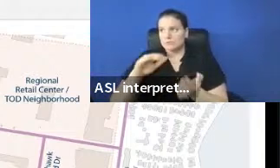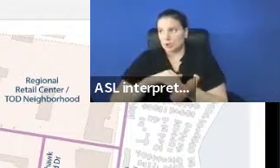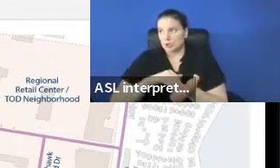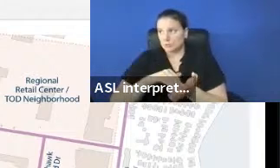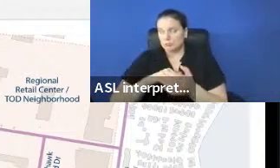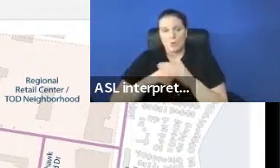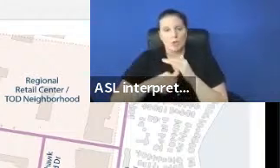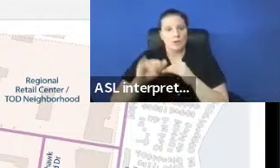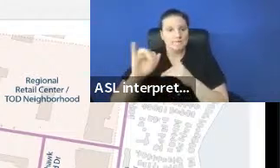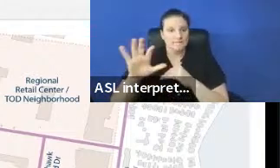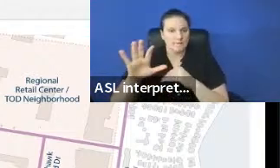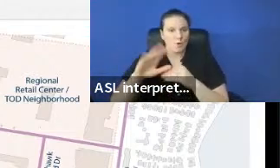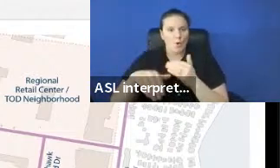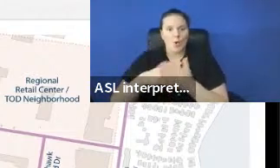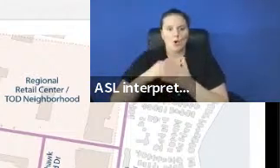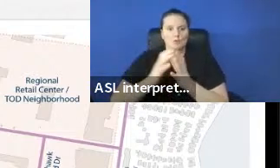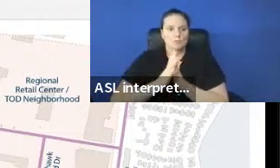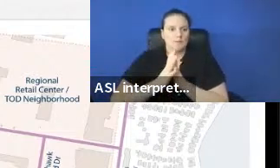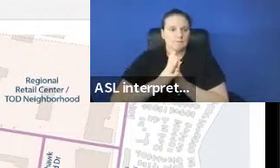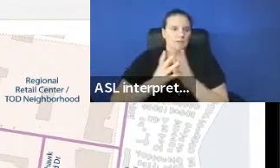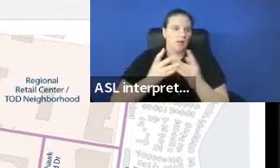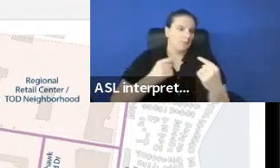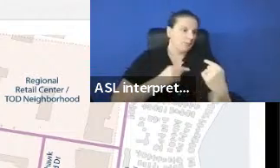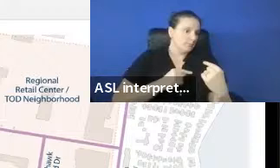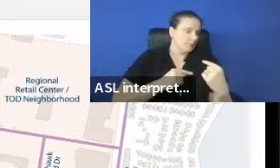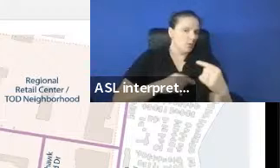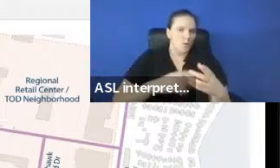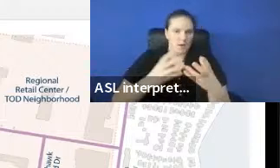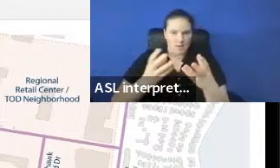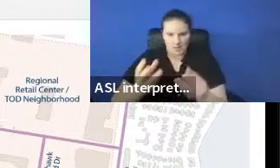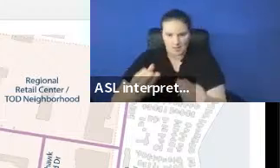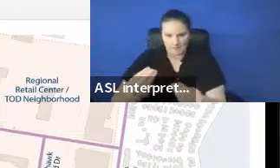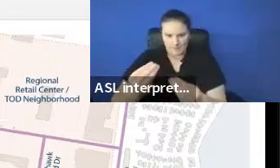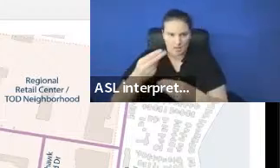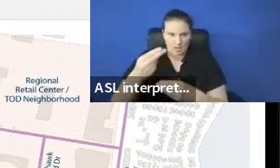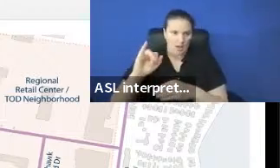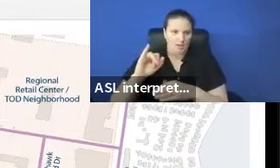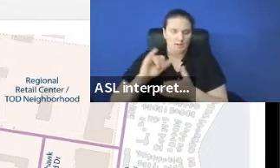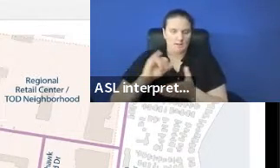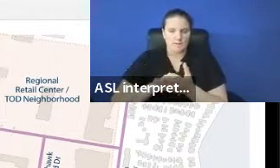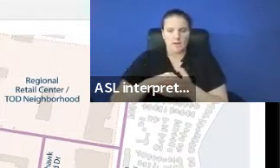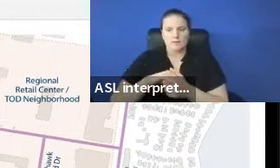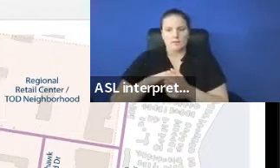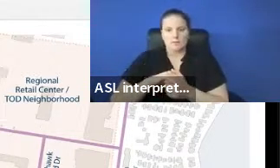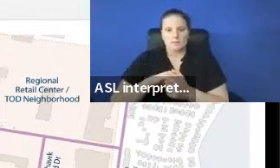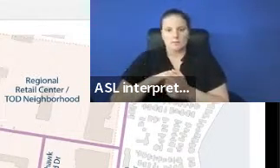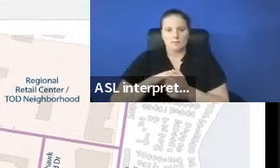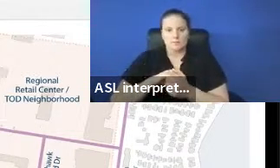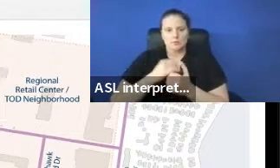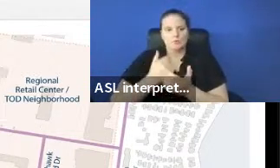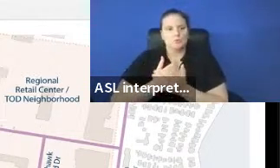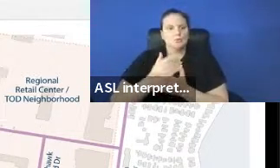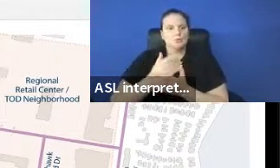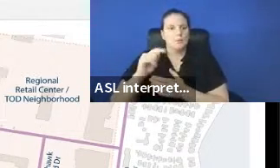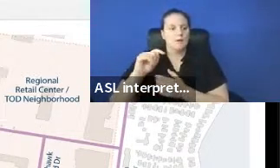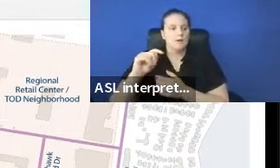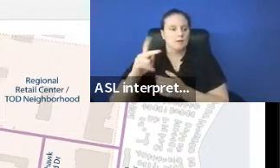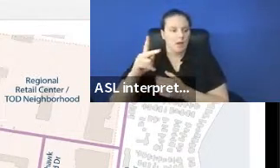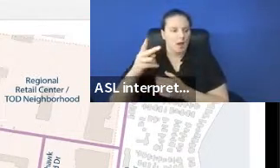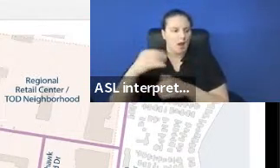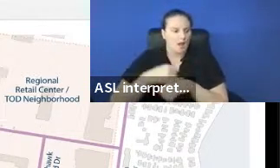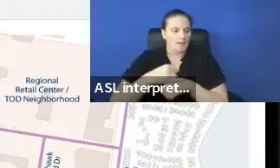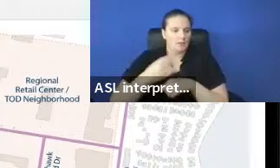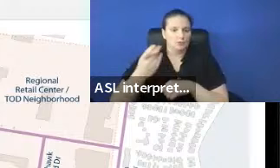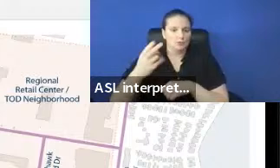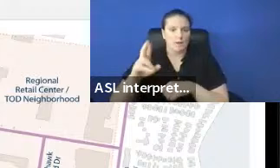all traffic coming to or leaving from Hayden Island would use the new Tomahawk Island Drive.